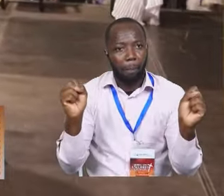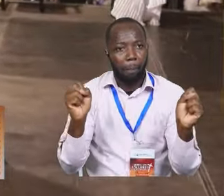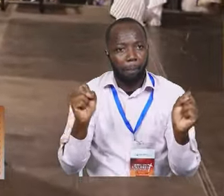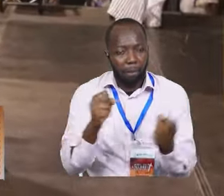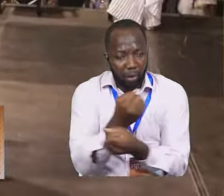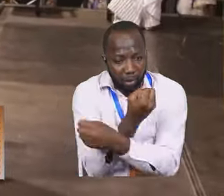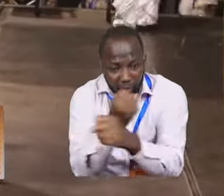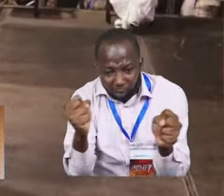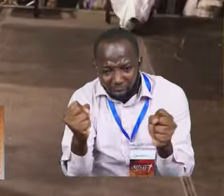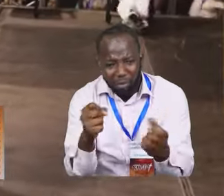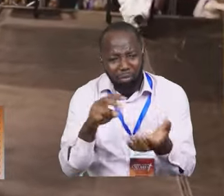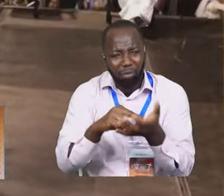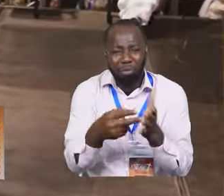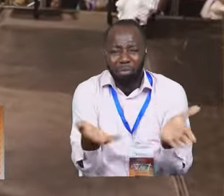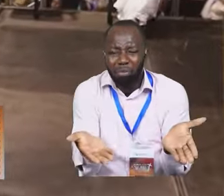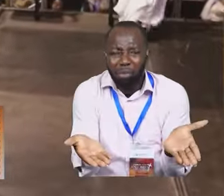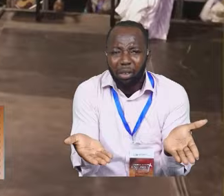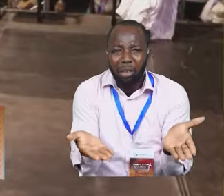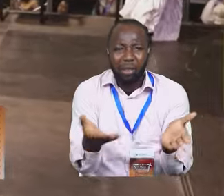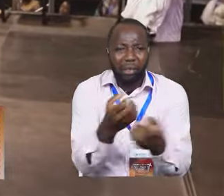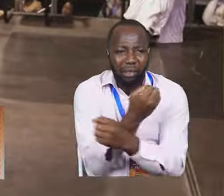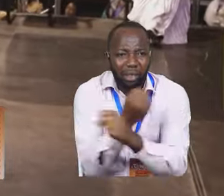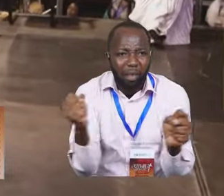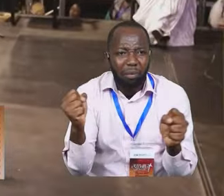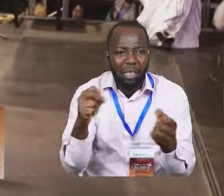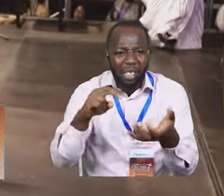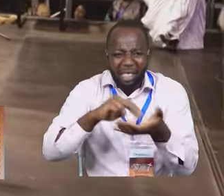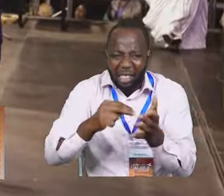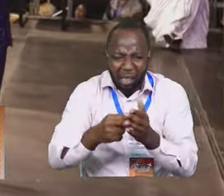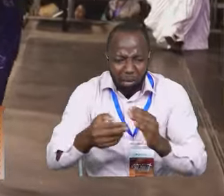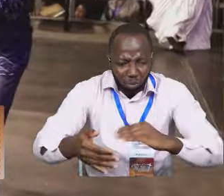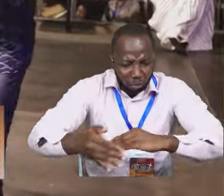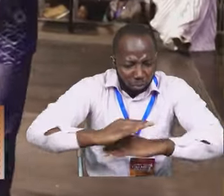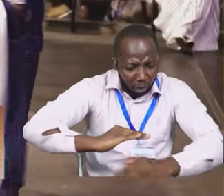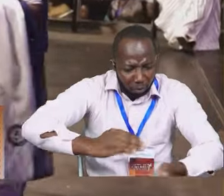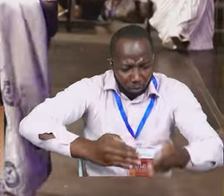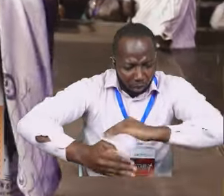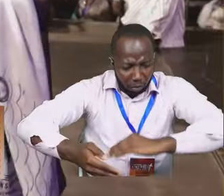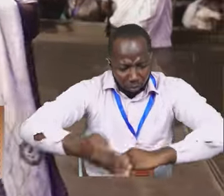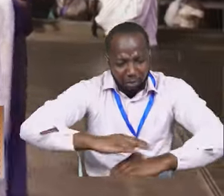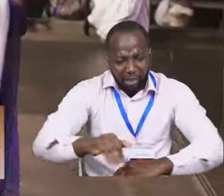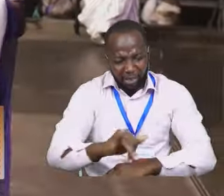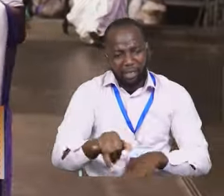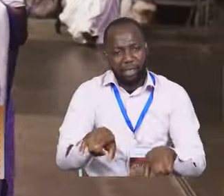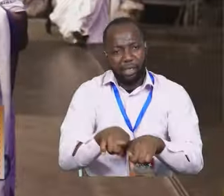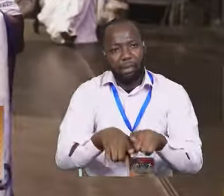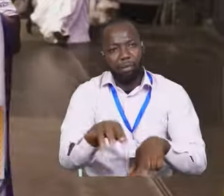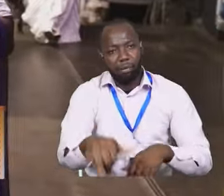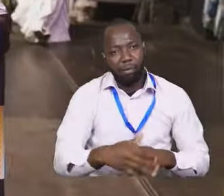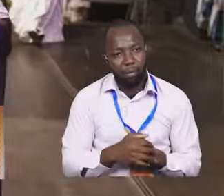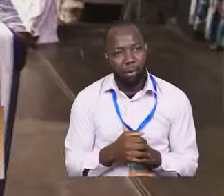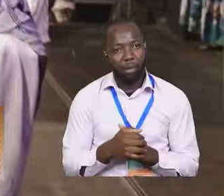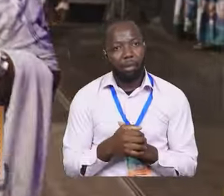salvation is a whole package. And quite yet, hamper. It's a full package. Hamper, no.